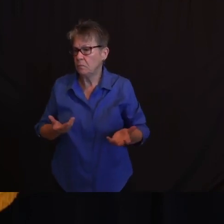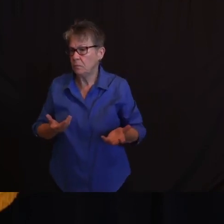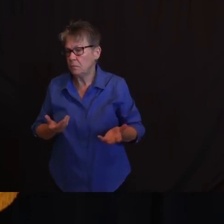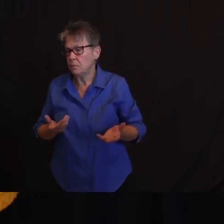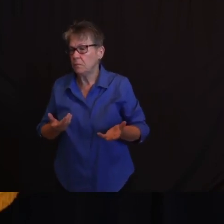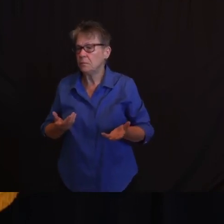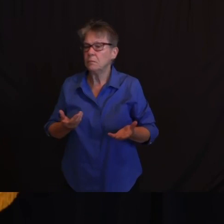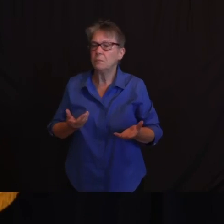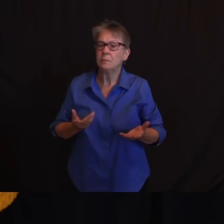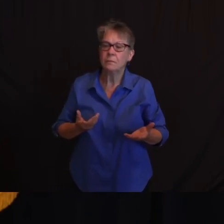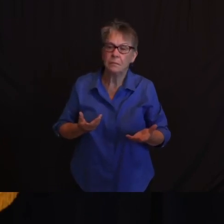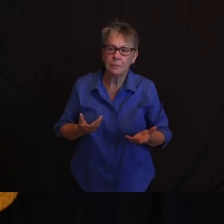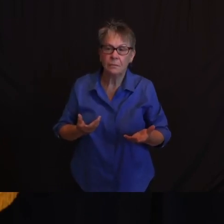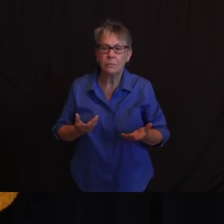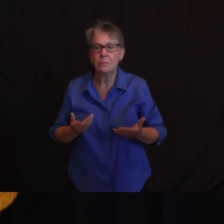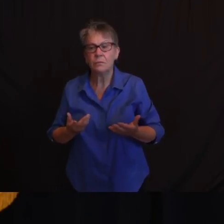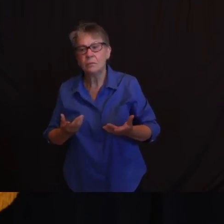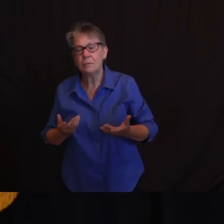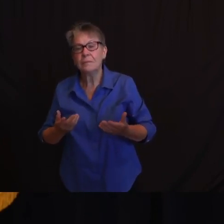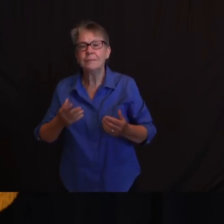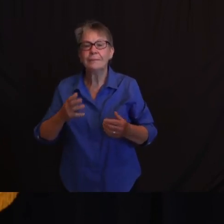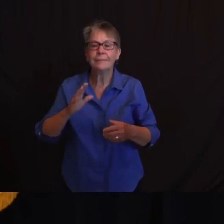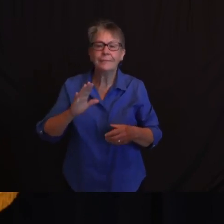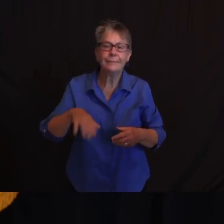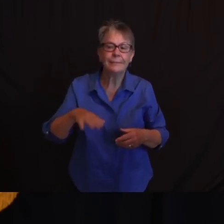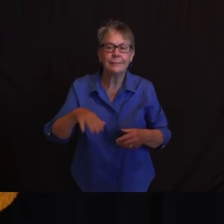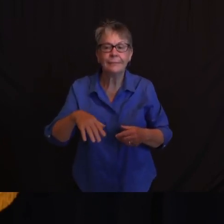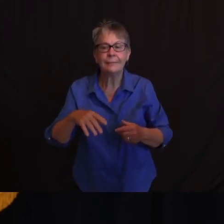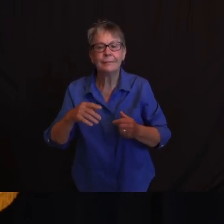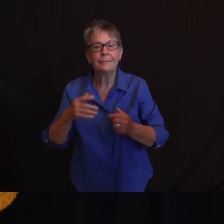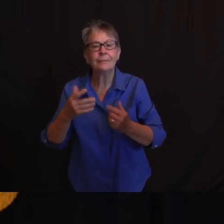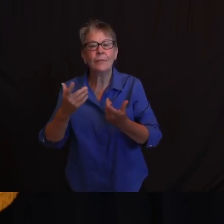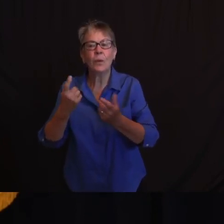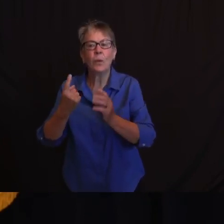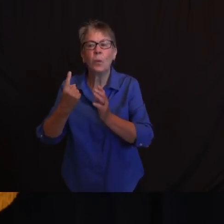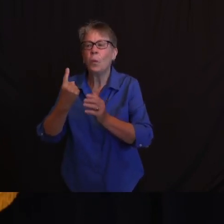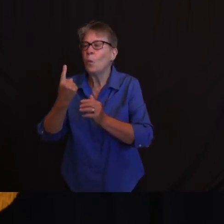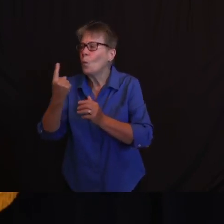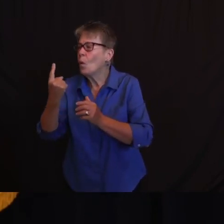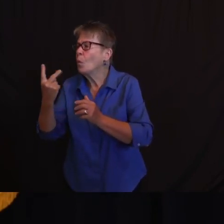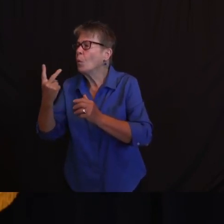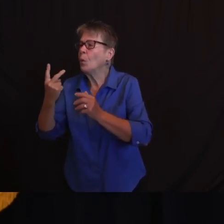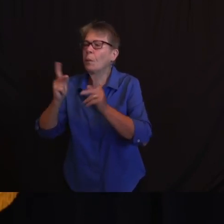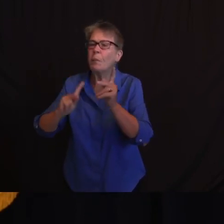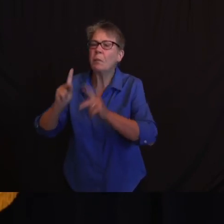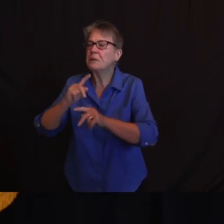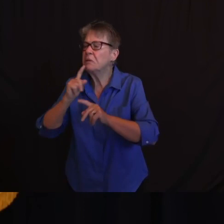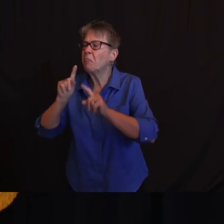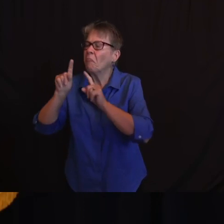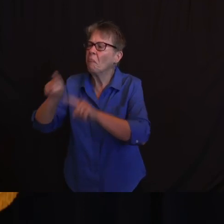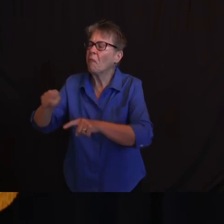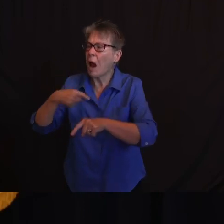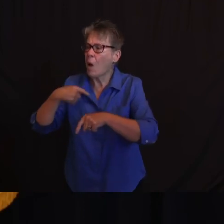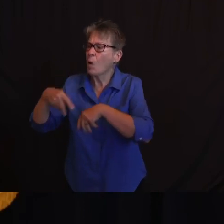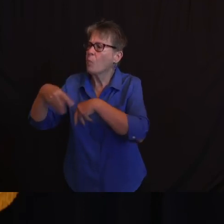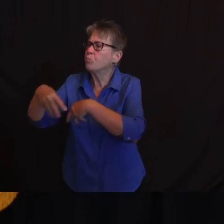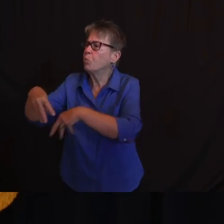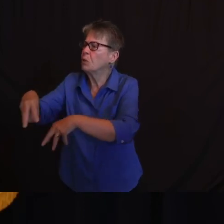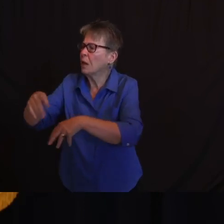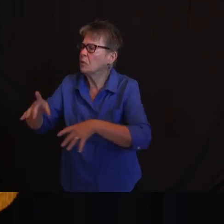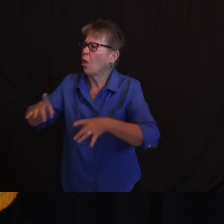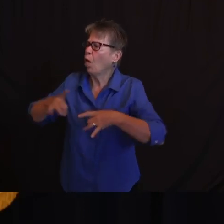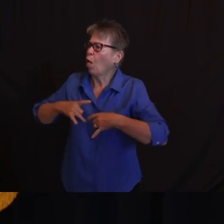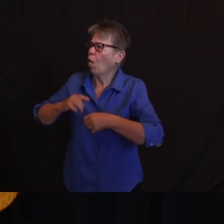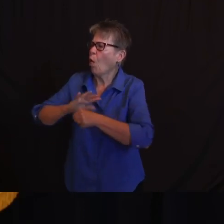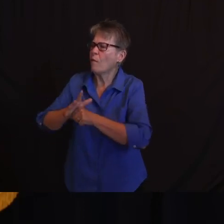a protest, but that's is in no ways an outbreak or suggestive of anything going on or even telling us that's where they got it from. So no, I